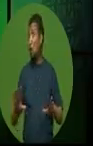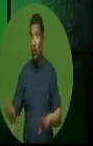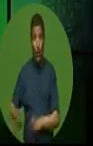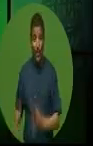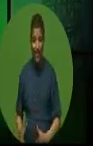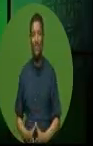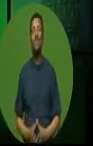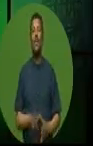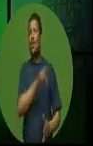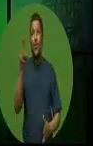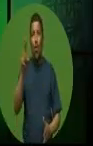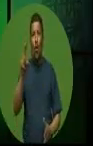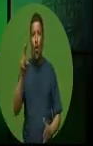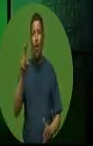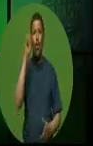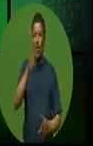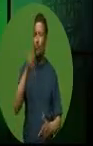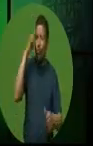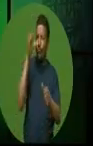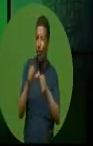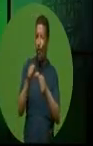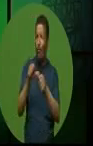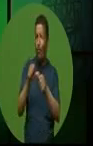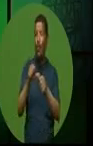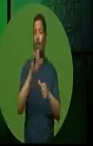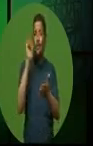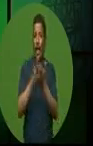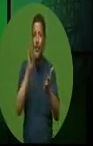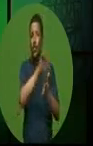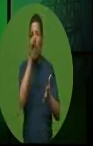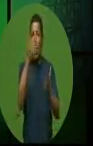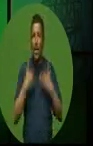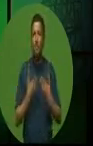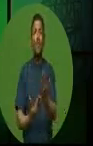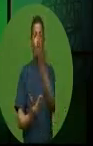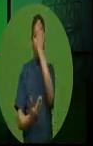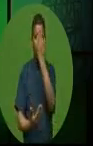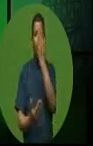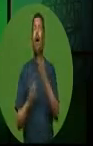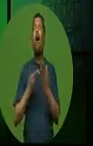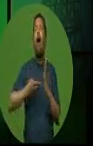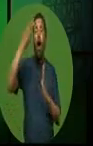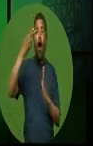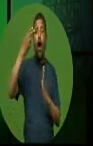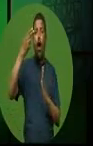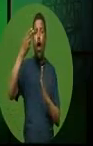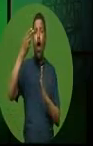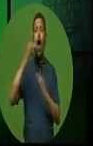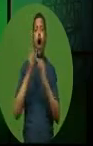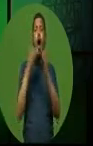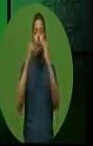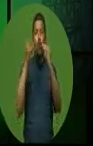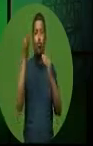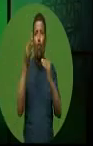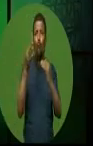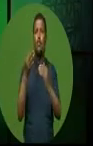Students, you must have also noted that Ethiopia has been facing high amount of trade deficit for